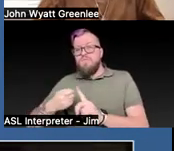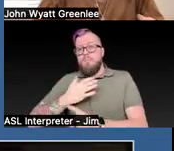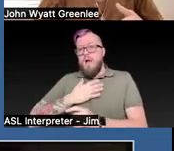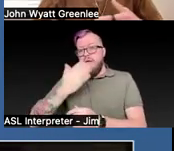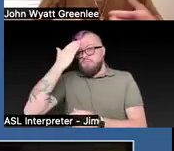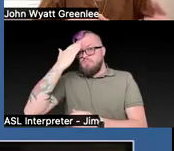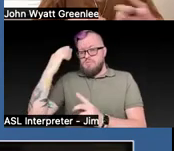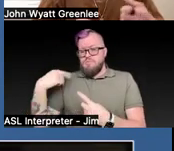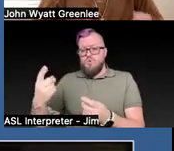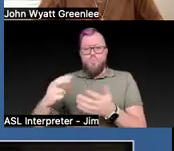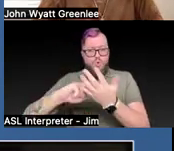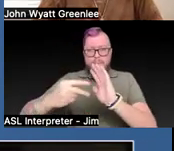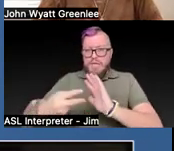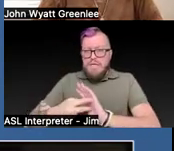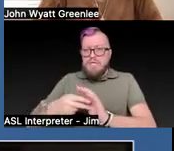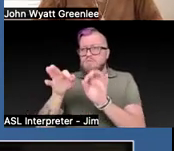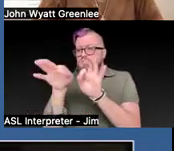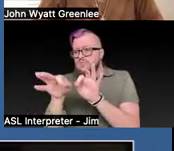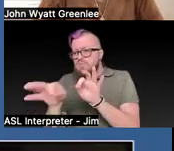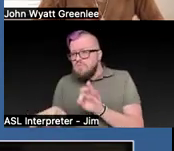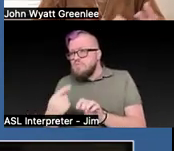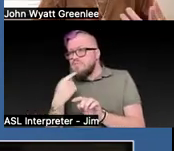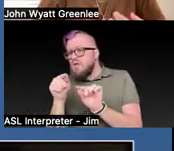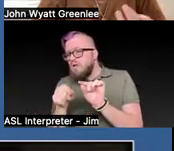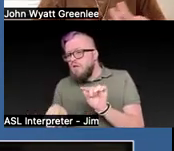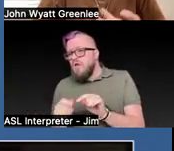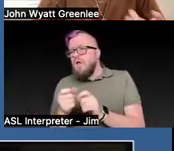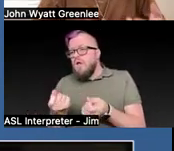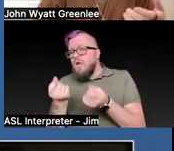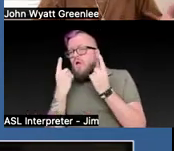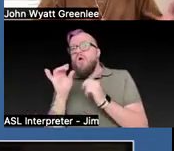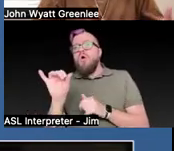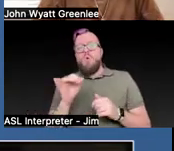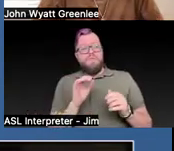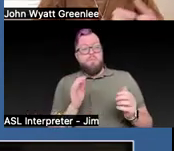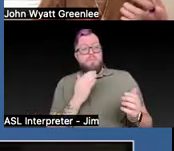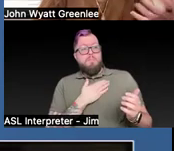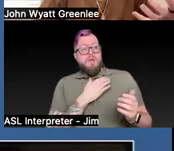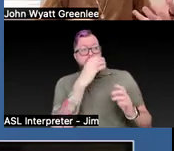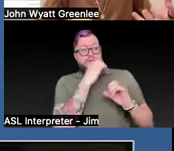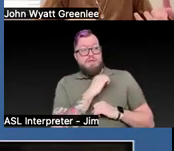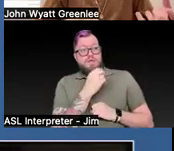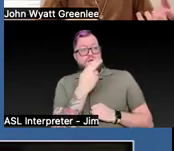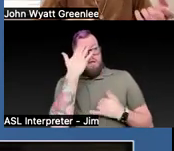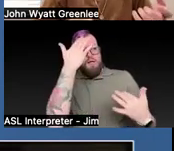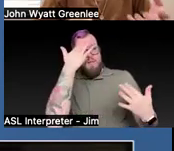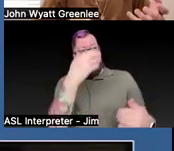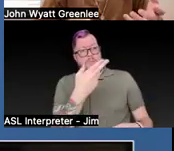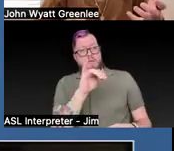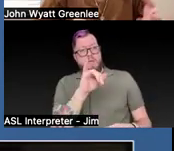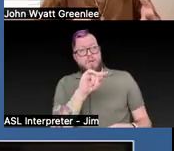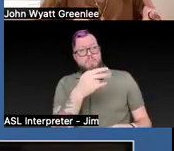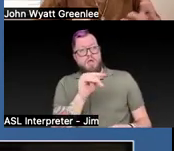what they say and what I can understand from them. And then I evaluate my hypothesis against that evidence. Does the thing that I think was going